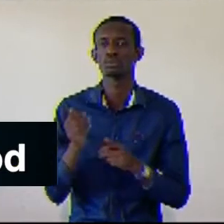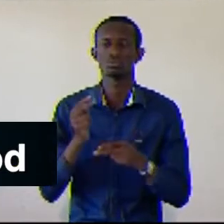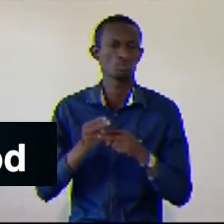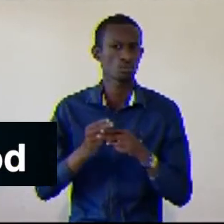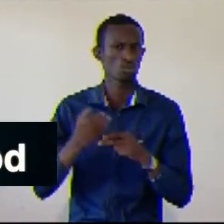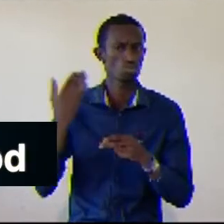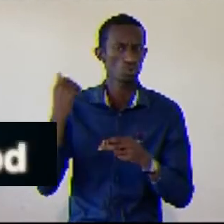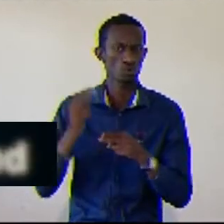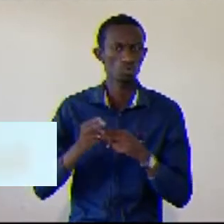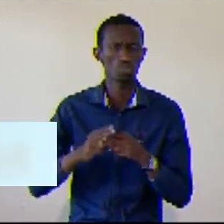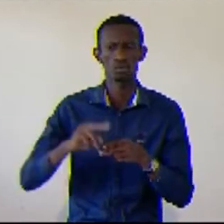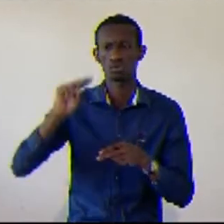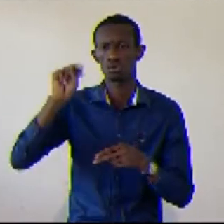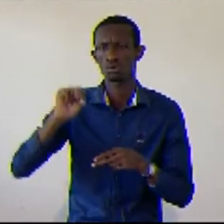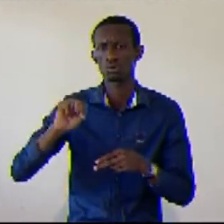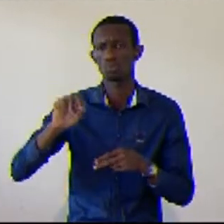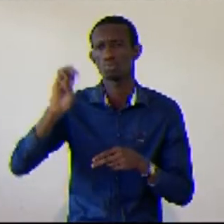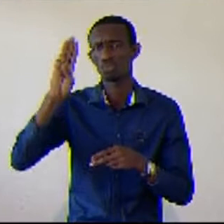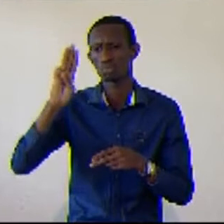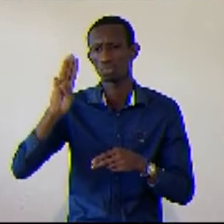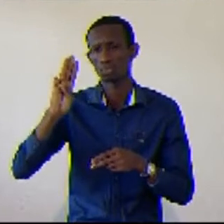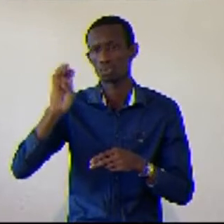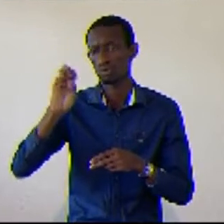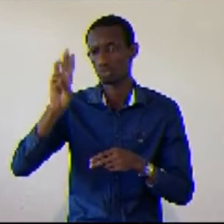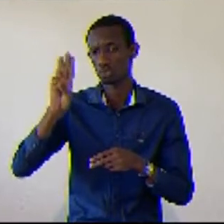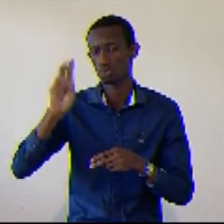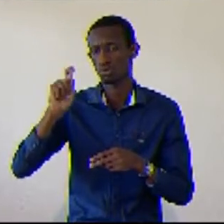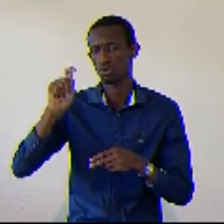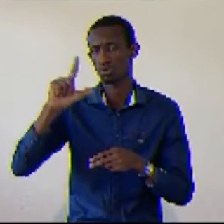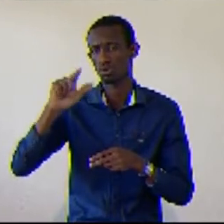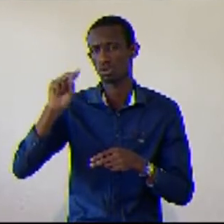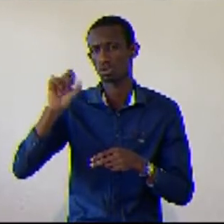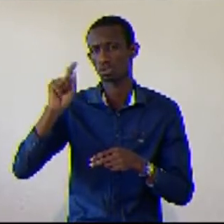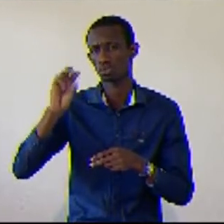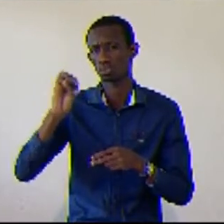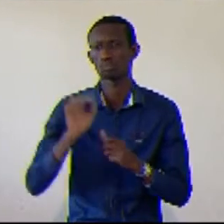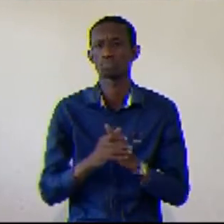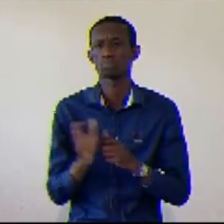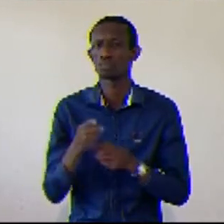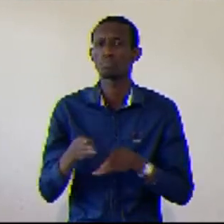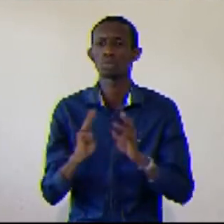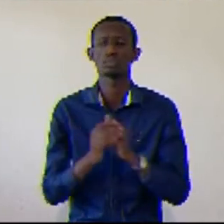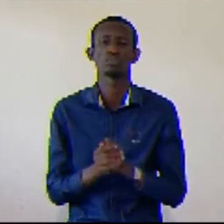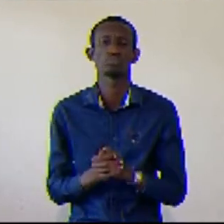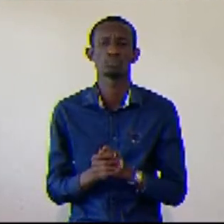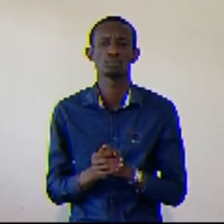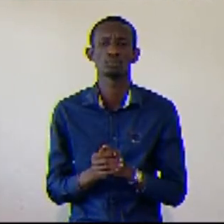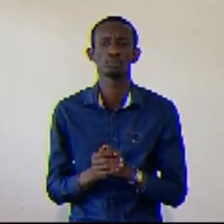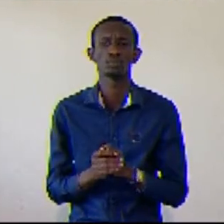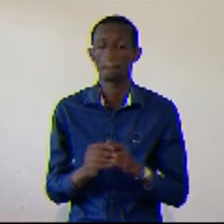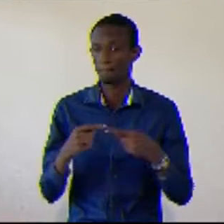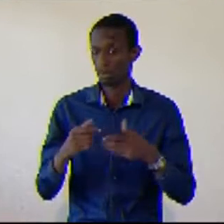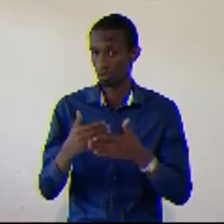Newton-Raphson method, or known as method of tangent. But before that, let us